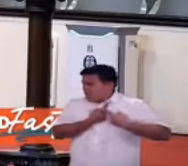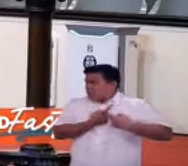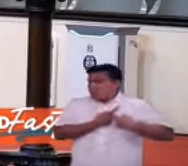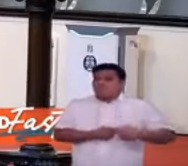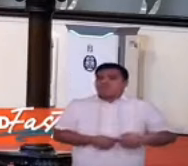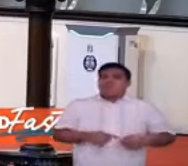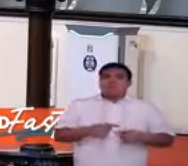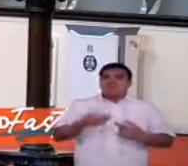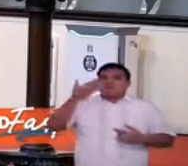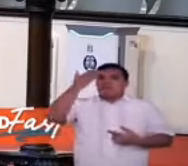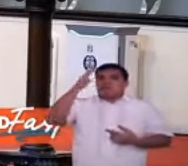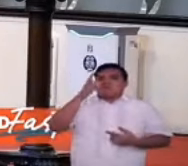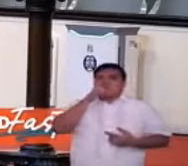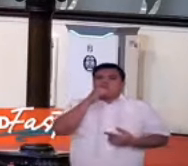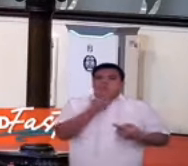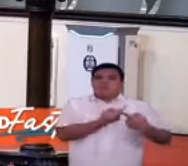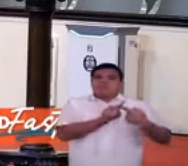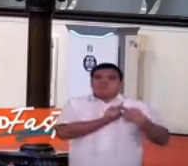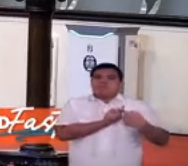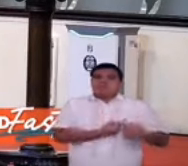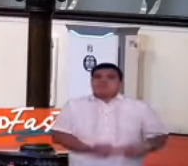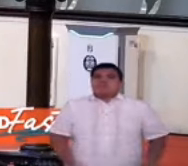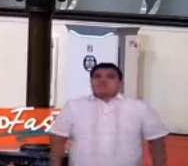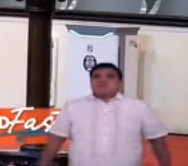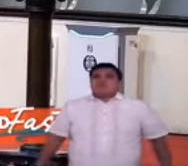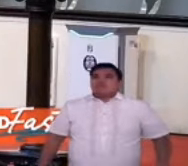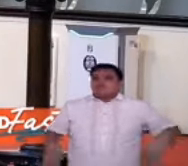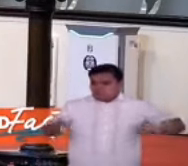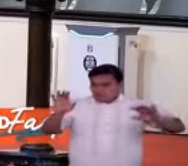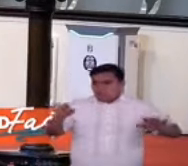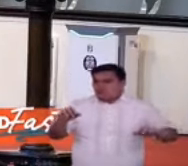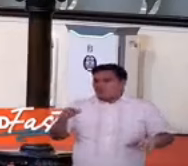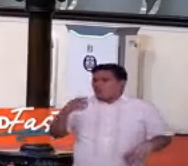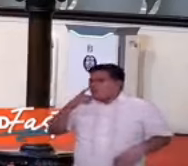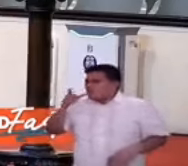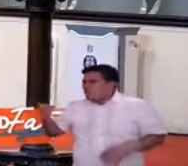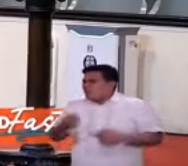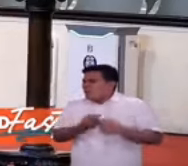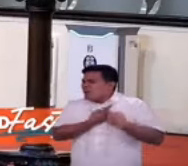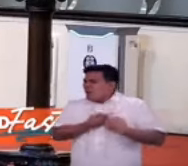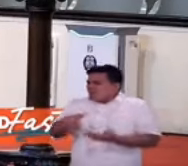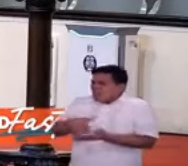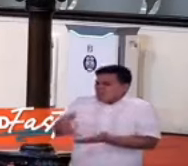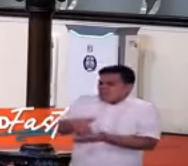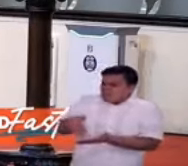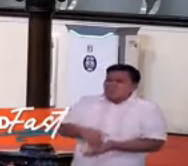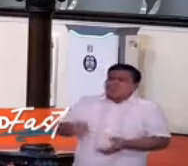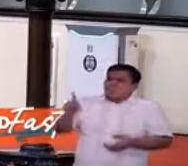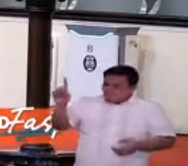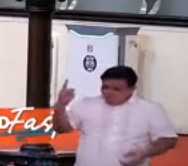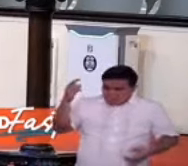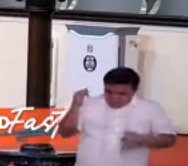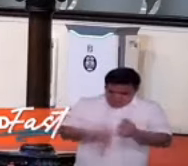sa bi. So, wami kibawon sa mong gidawat? Ano magkanang kita ba? Akin sinas, nalagi ko ani. Oh, dawat man ta, di ba? Tugtuyok man